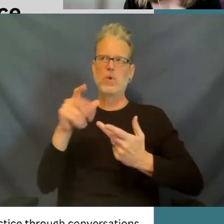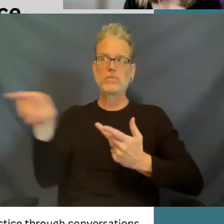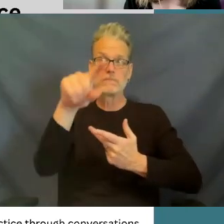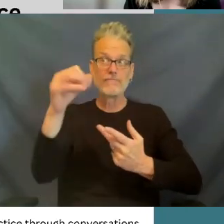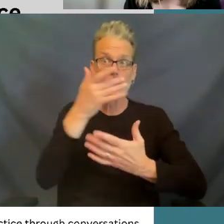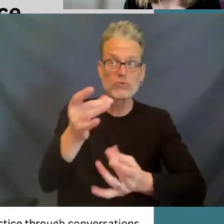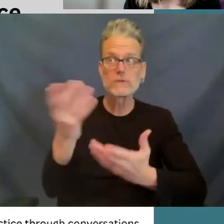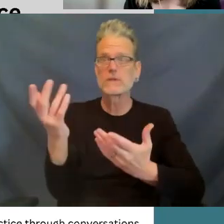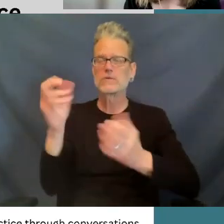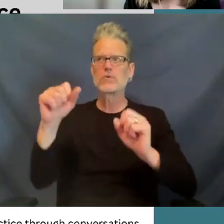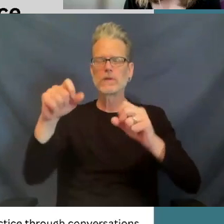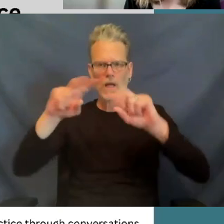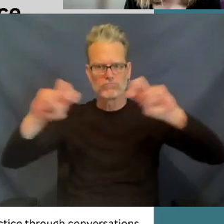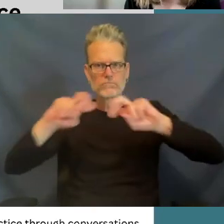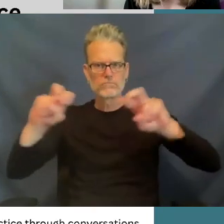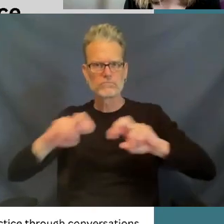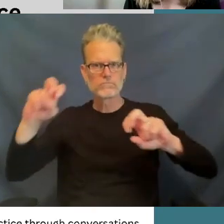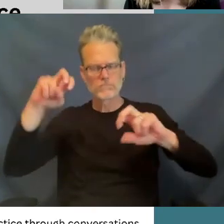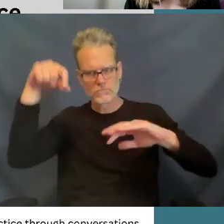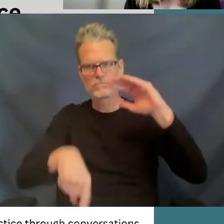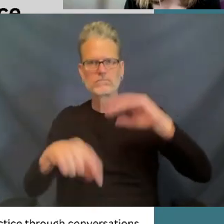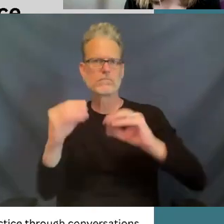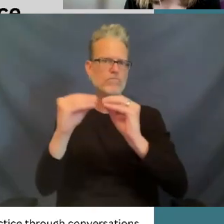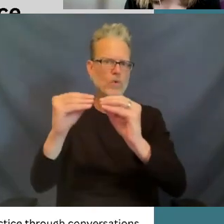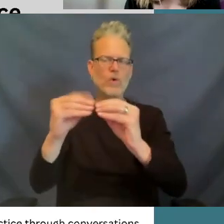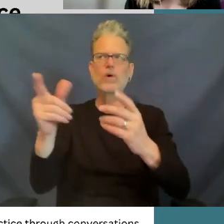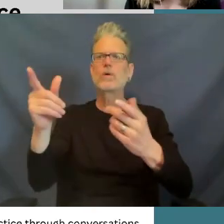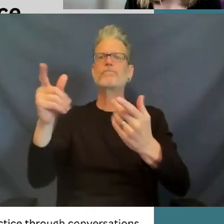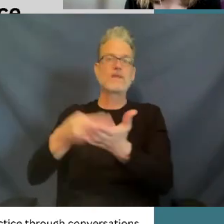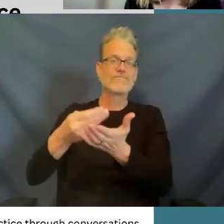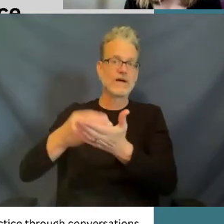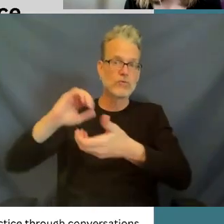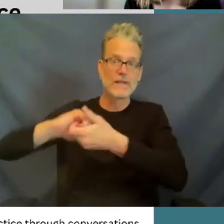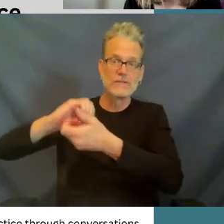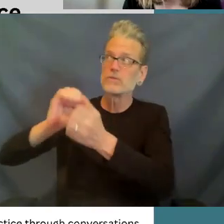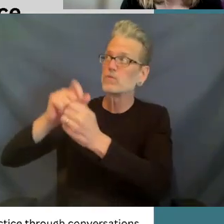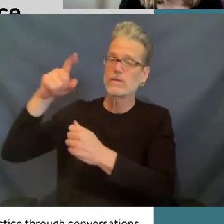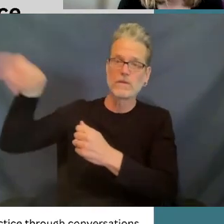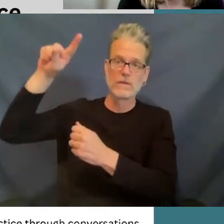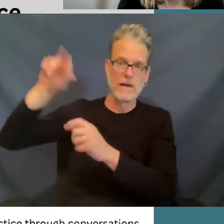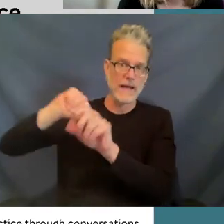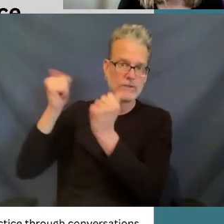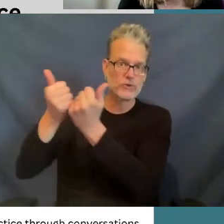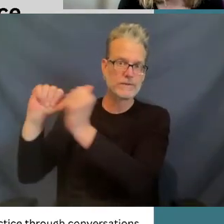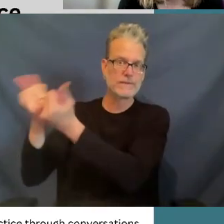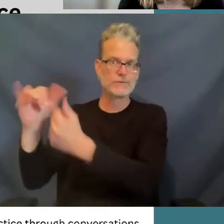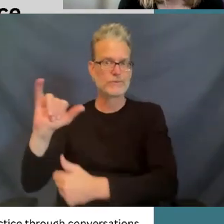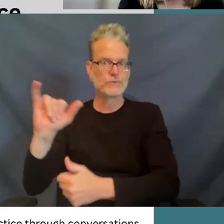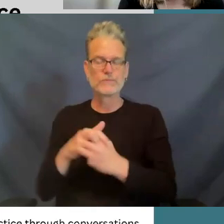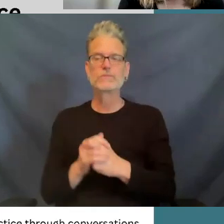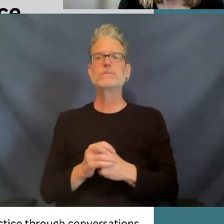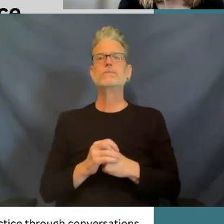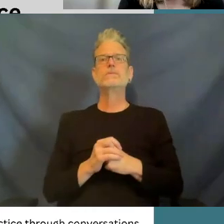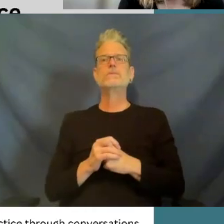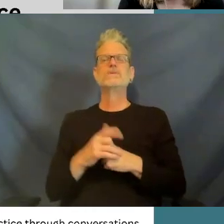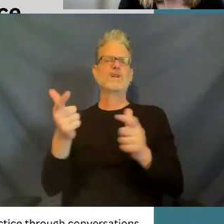exploring or deepening their partnerships or funding relationships with the agency. So as a quick overview